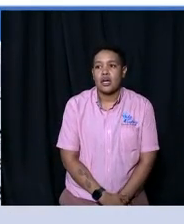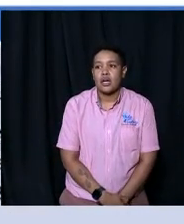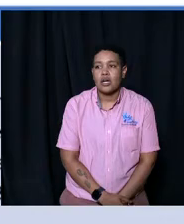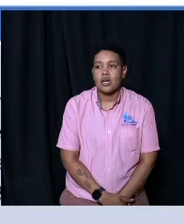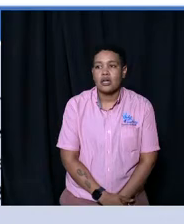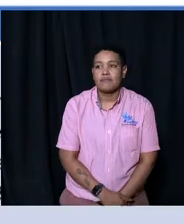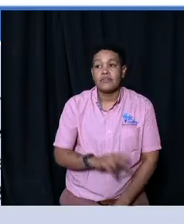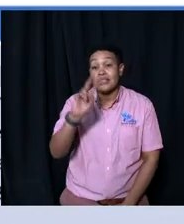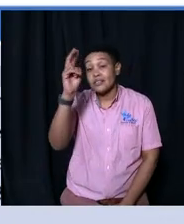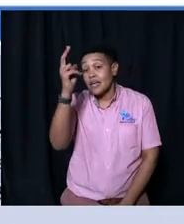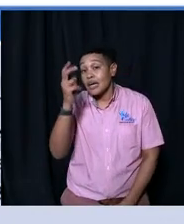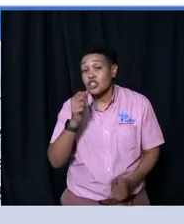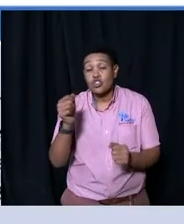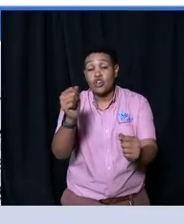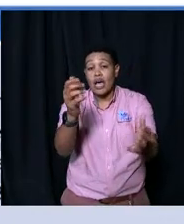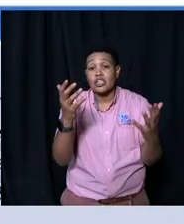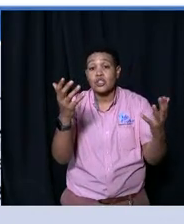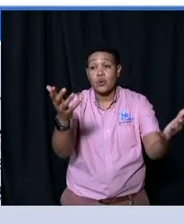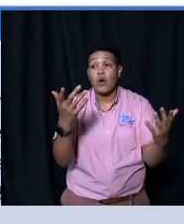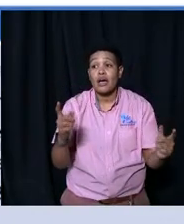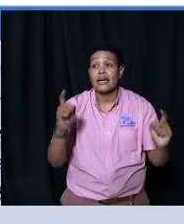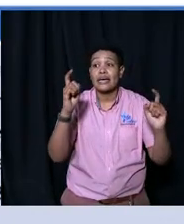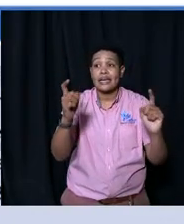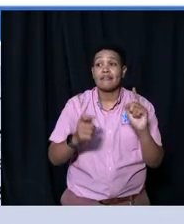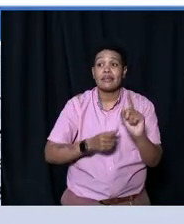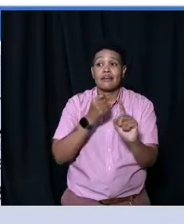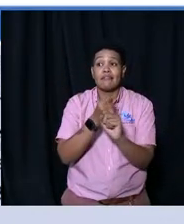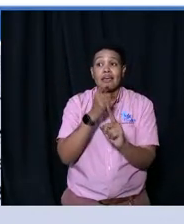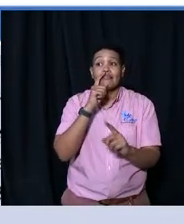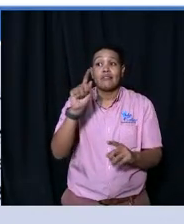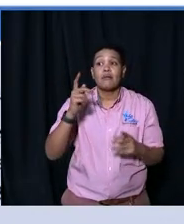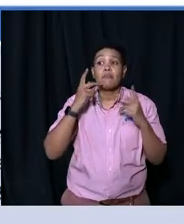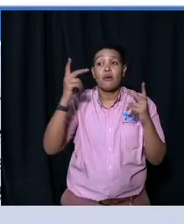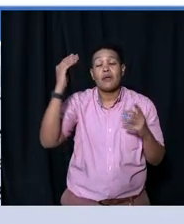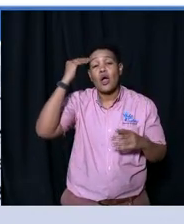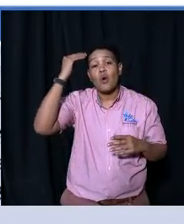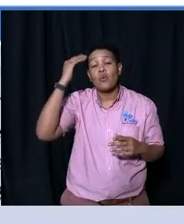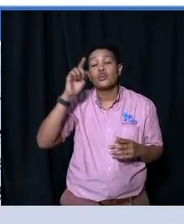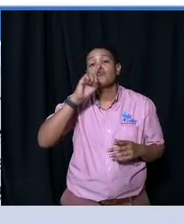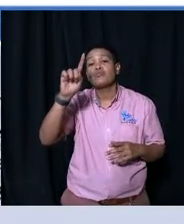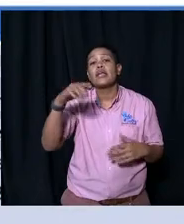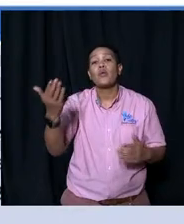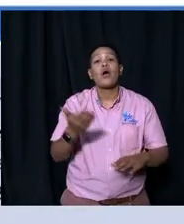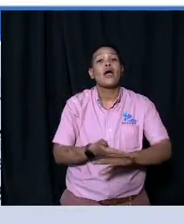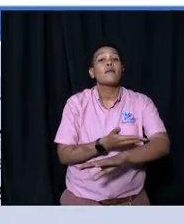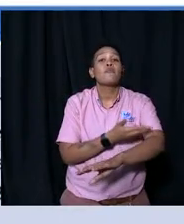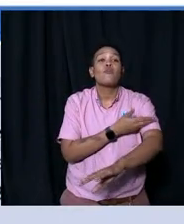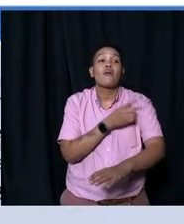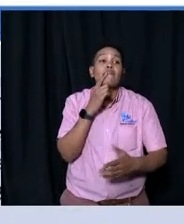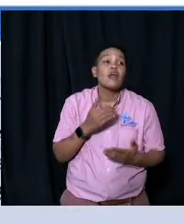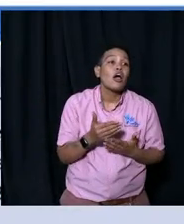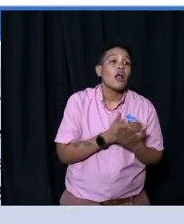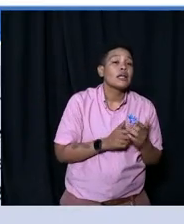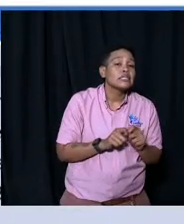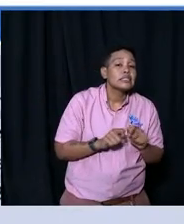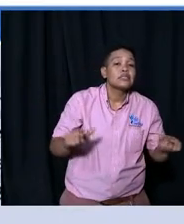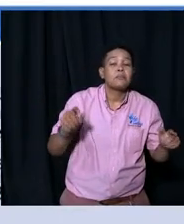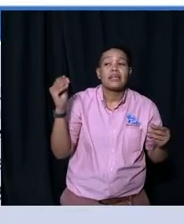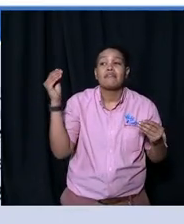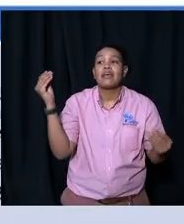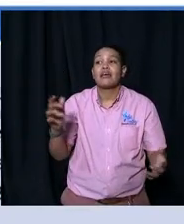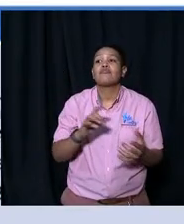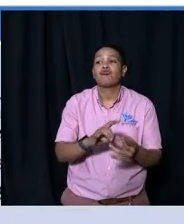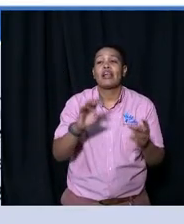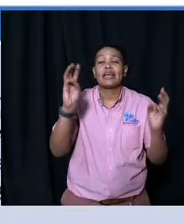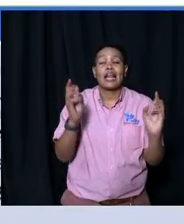The second strategy that gives effect to the objective on public awareness is to improve the collection and dissemination of information on